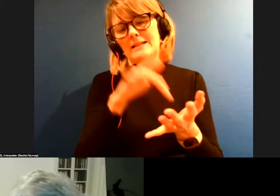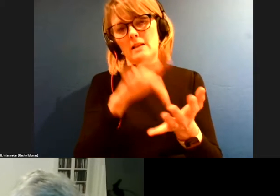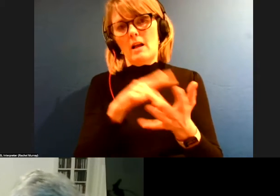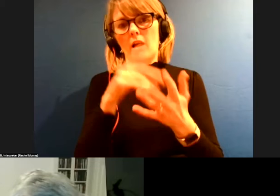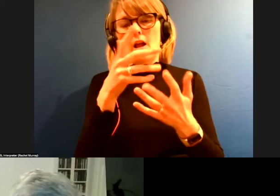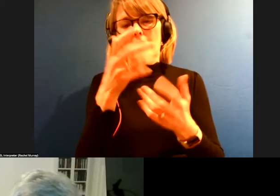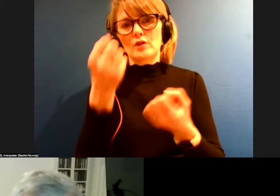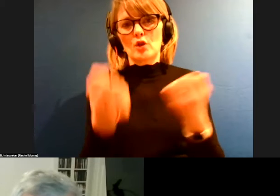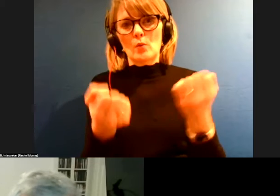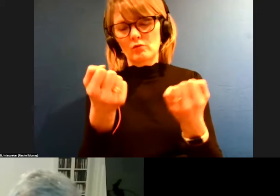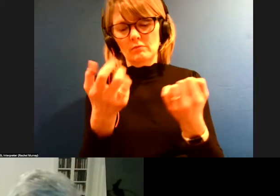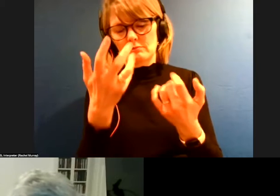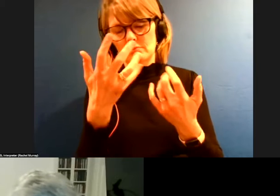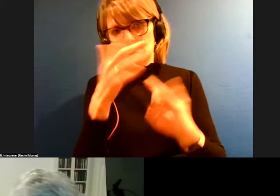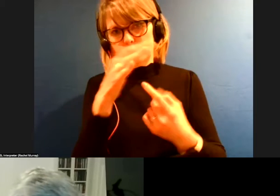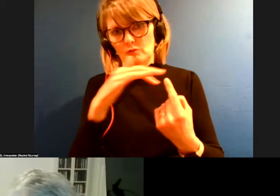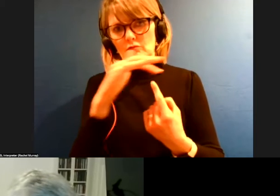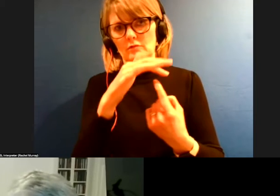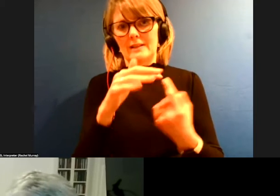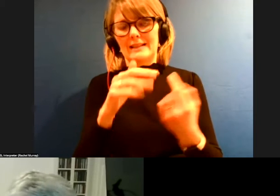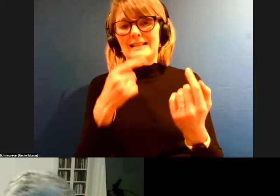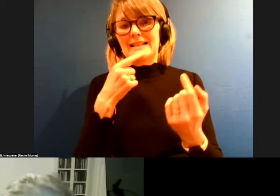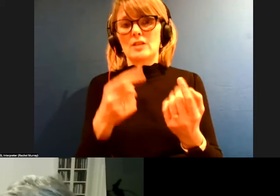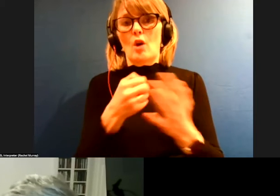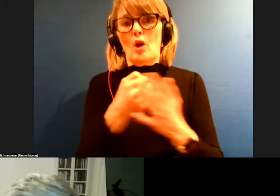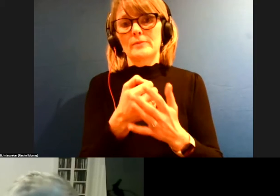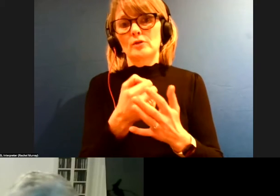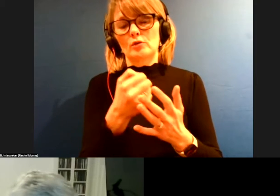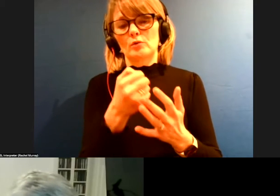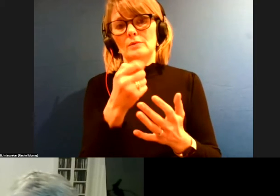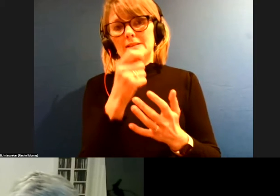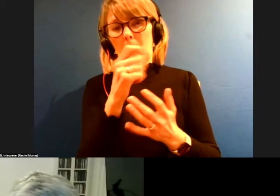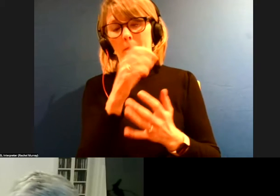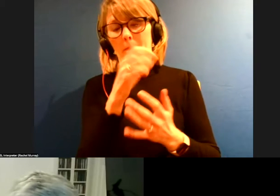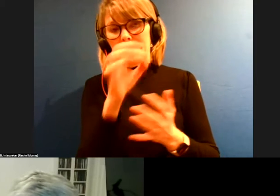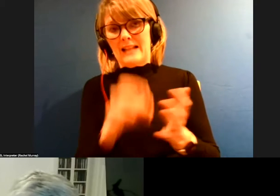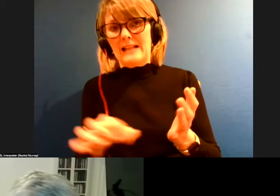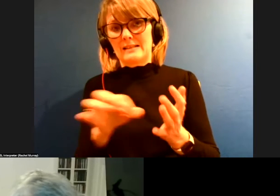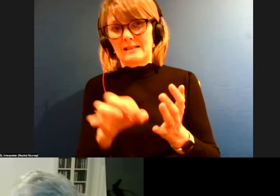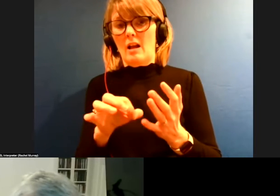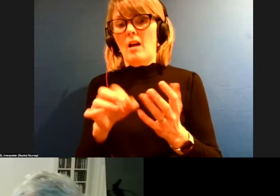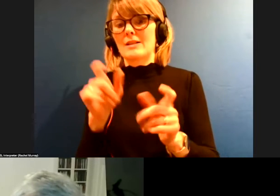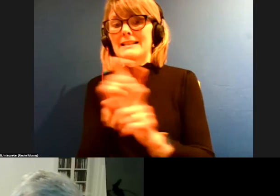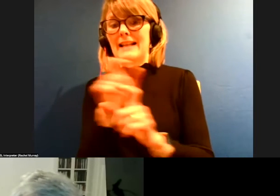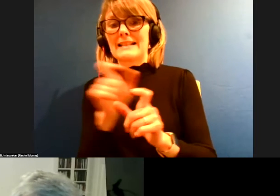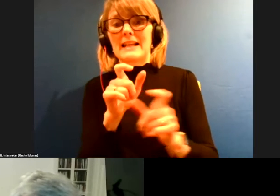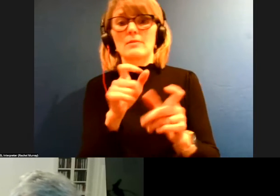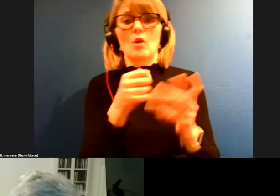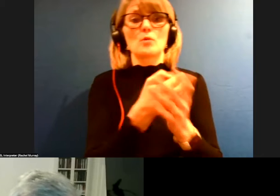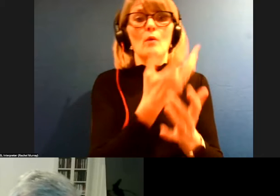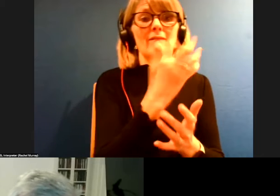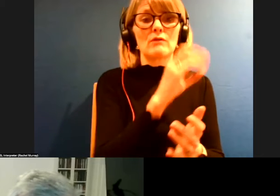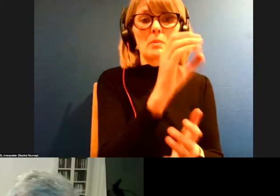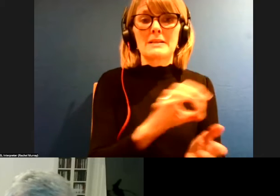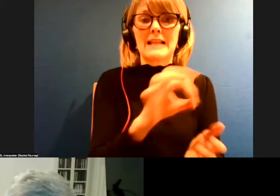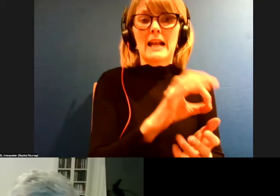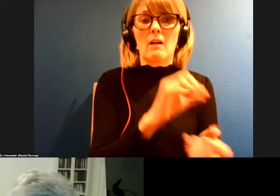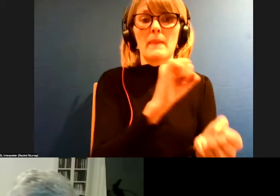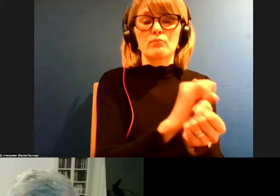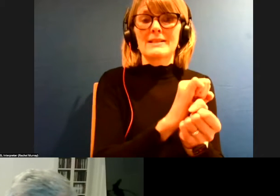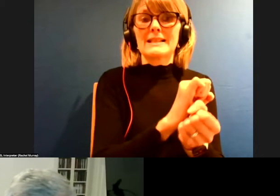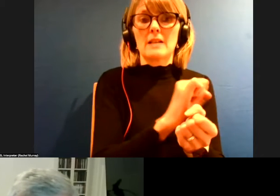are dyslexic, up to 50% of the prison population dyslexic. So civil rights activists in the US have